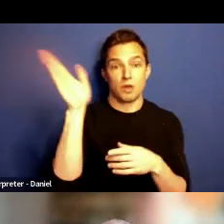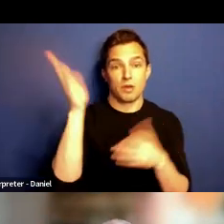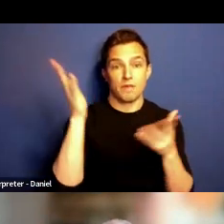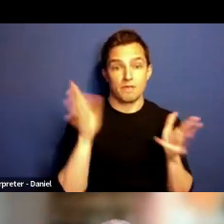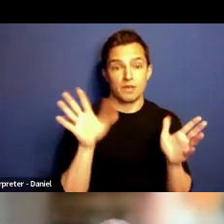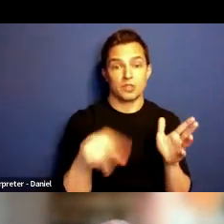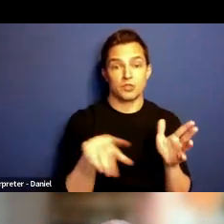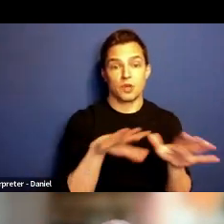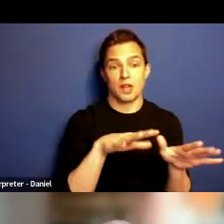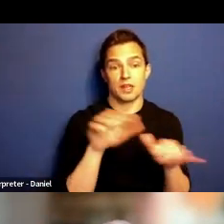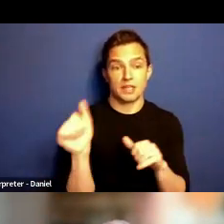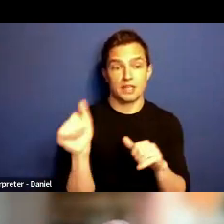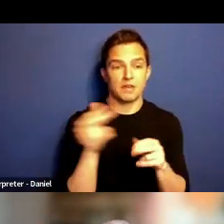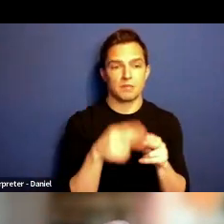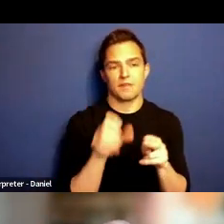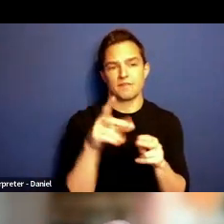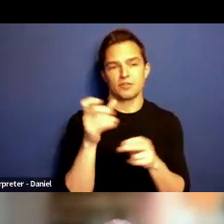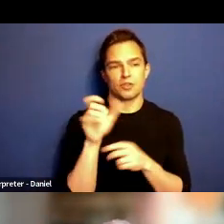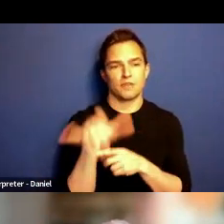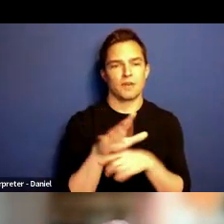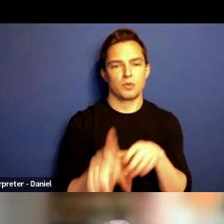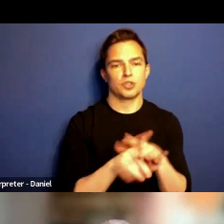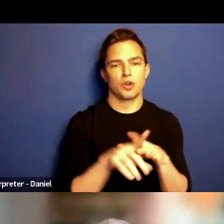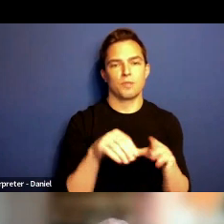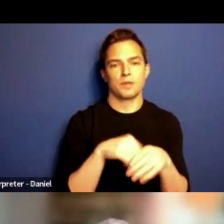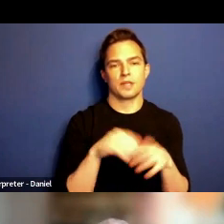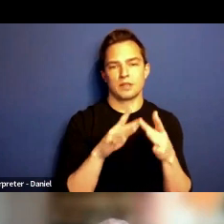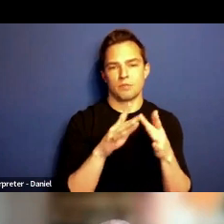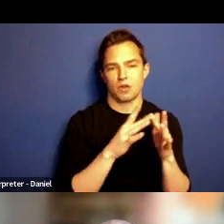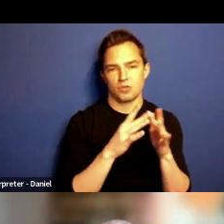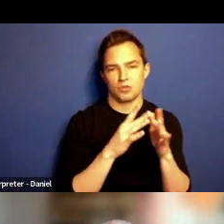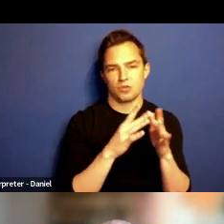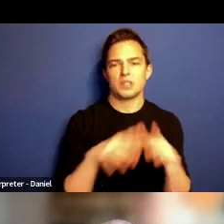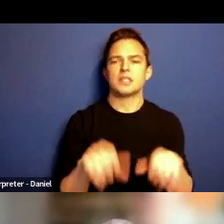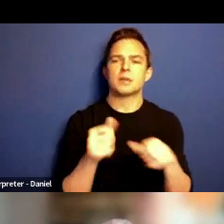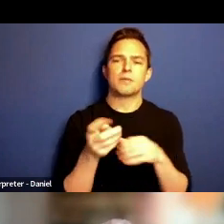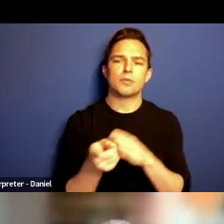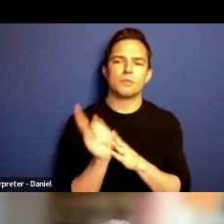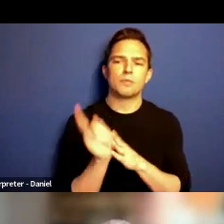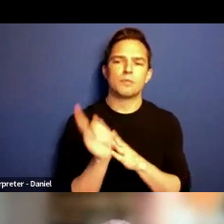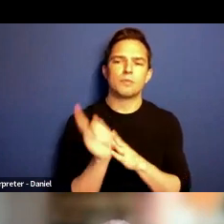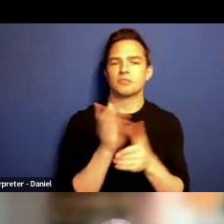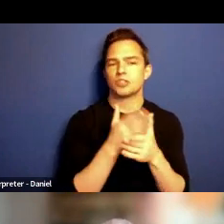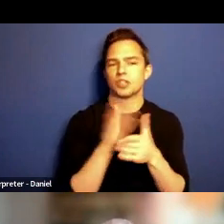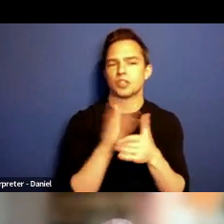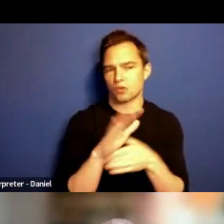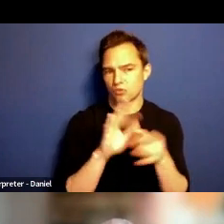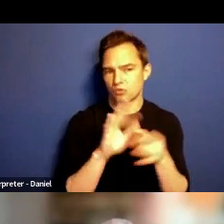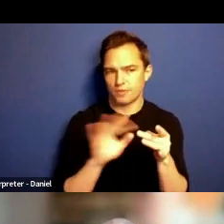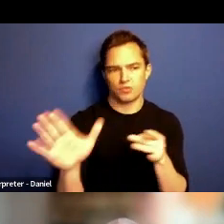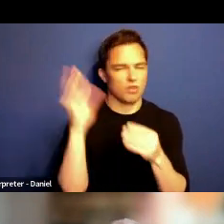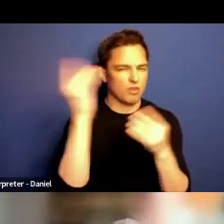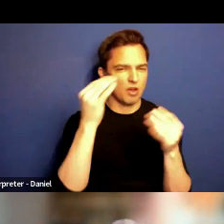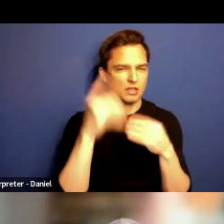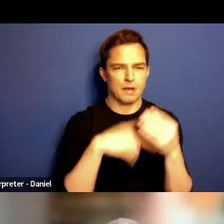the meeting, a brief survey will show in the browser. Please take a few moments to share your comments and thoughts about